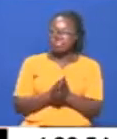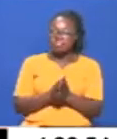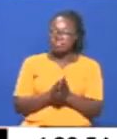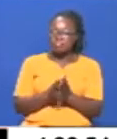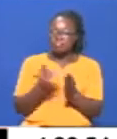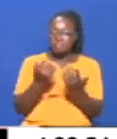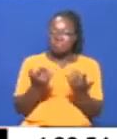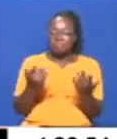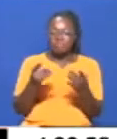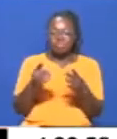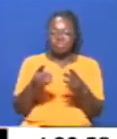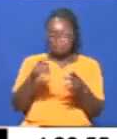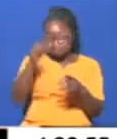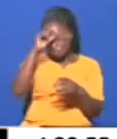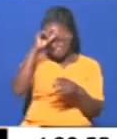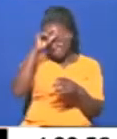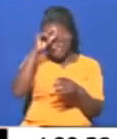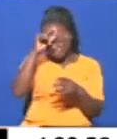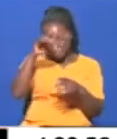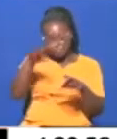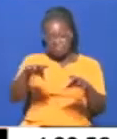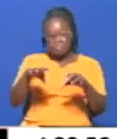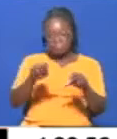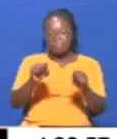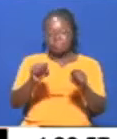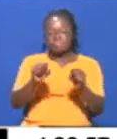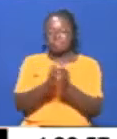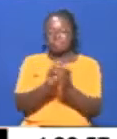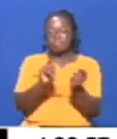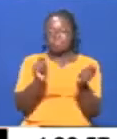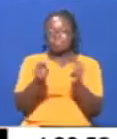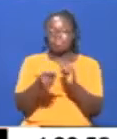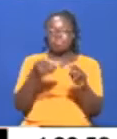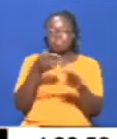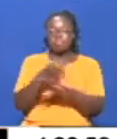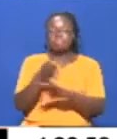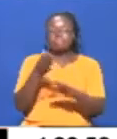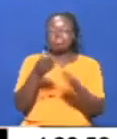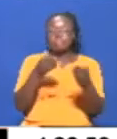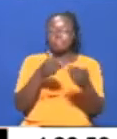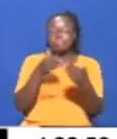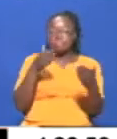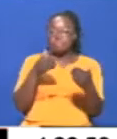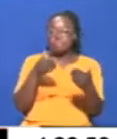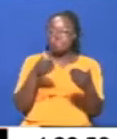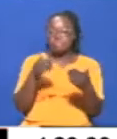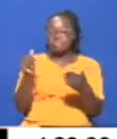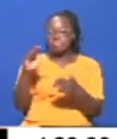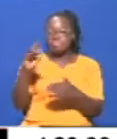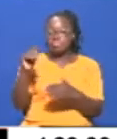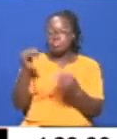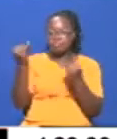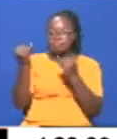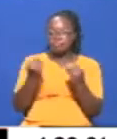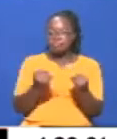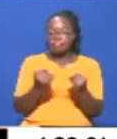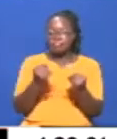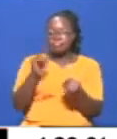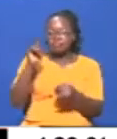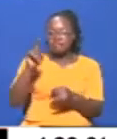taken up by the government and through an amendment of the Anti-Counterfeit Act is that it has introduced the